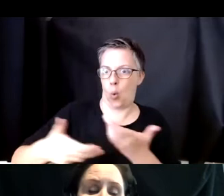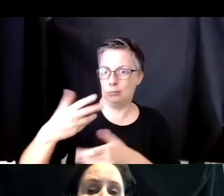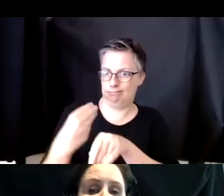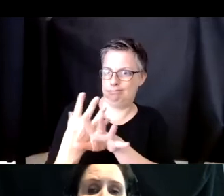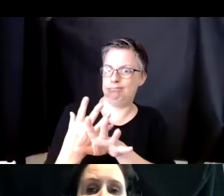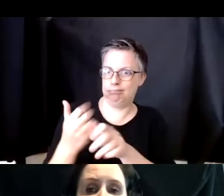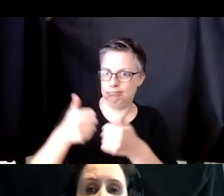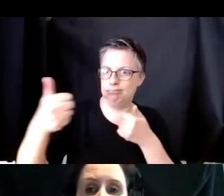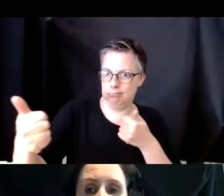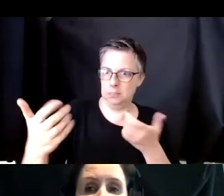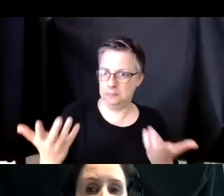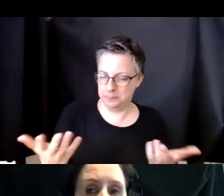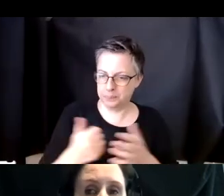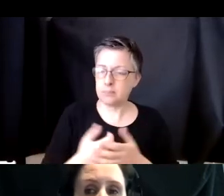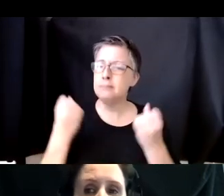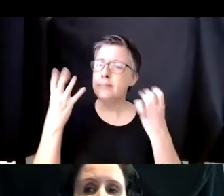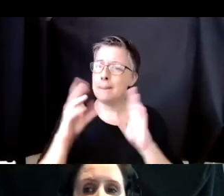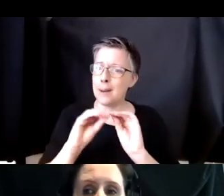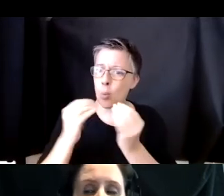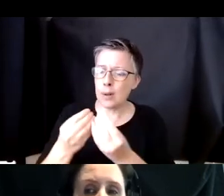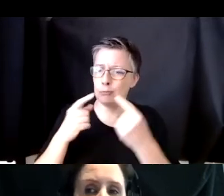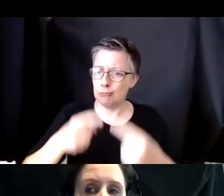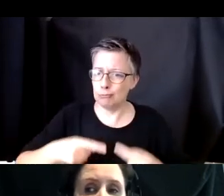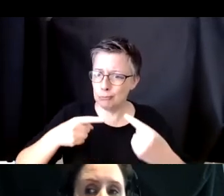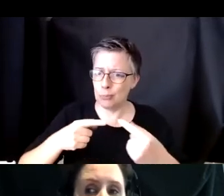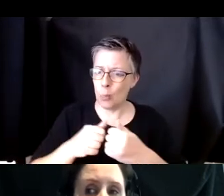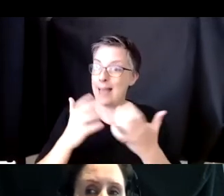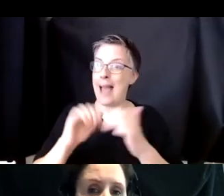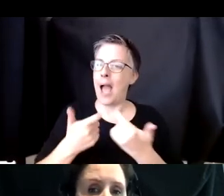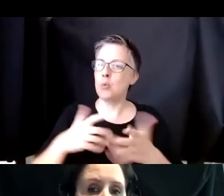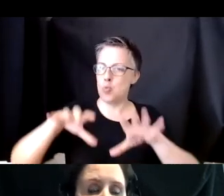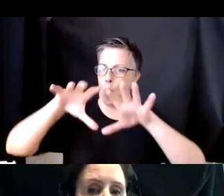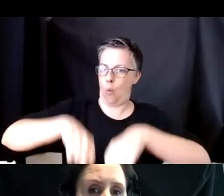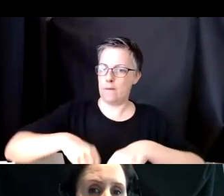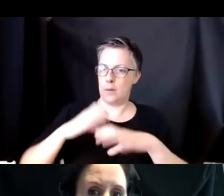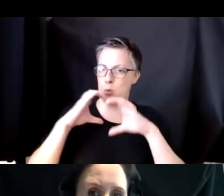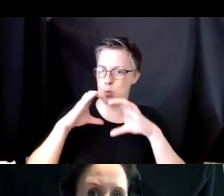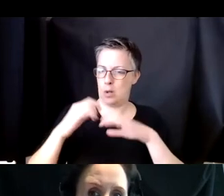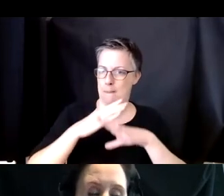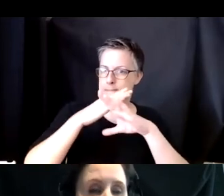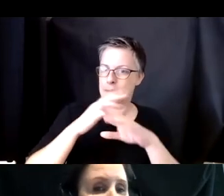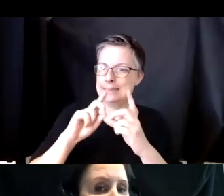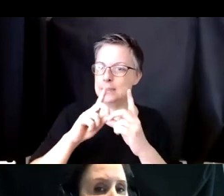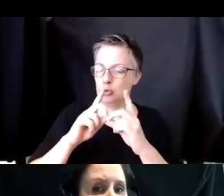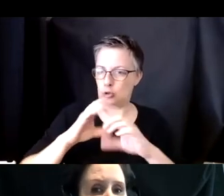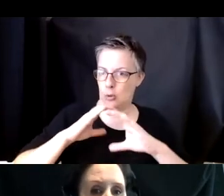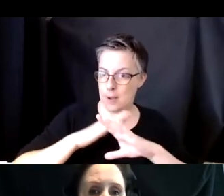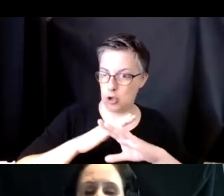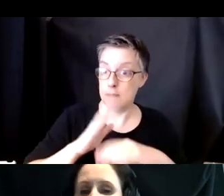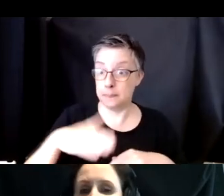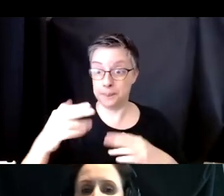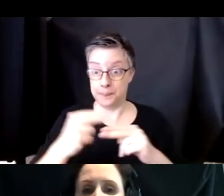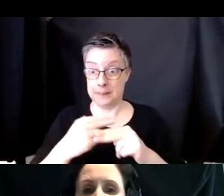So many organizations struggle with how to remove communications and digital barriers. Next slide, please.